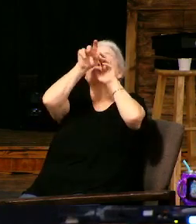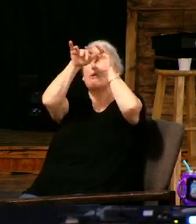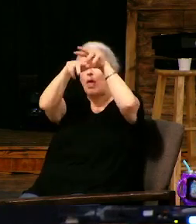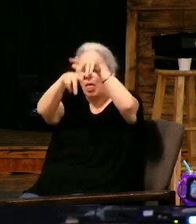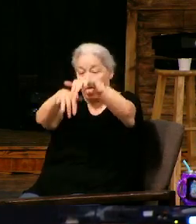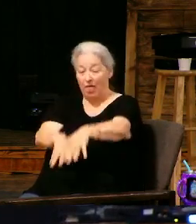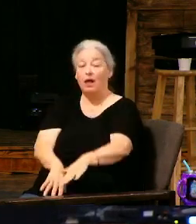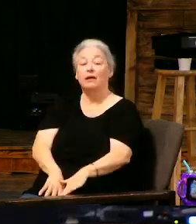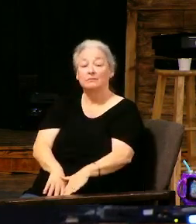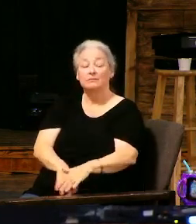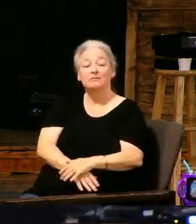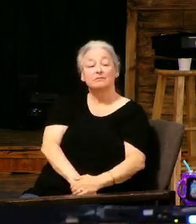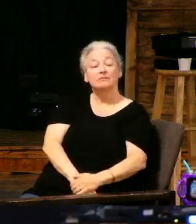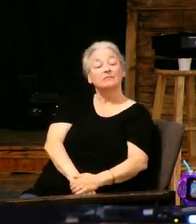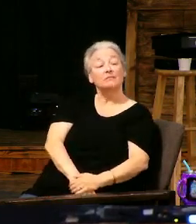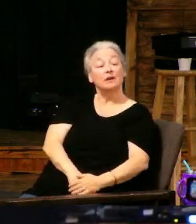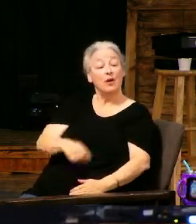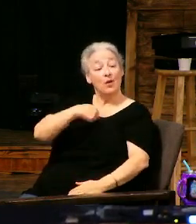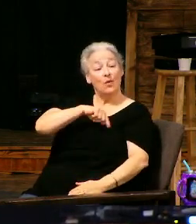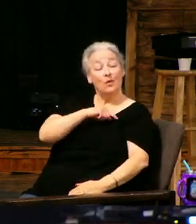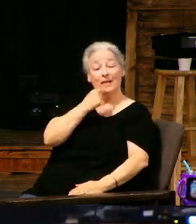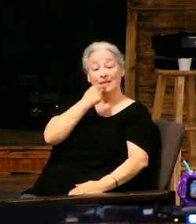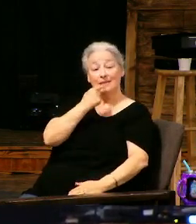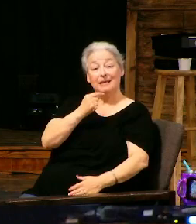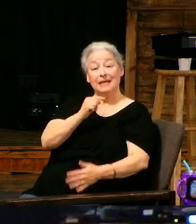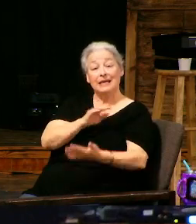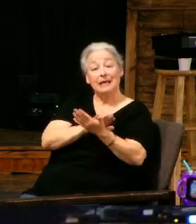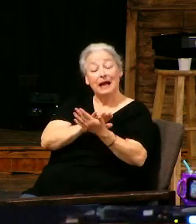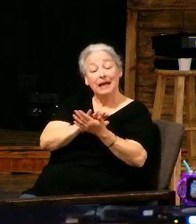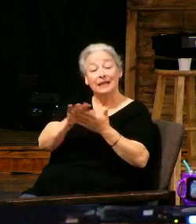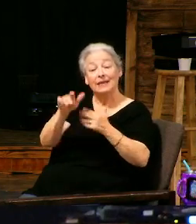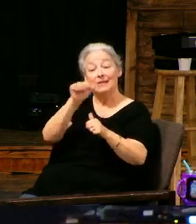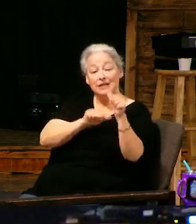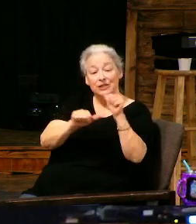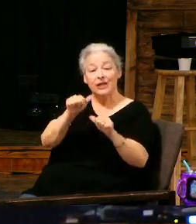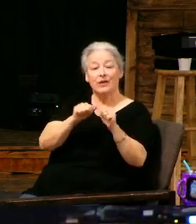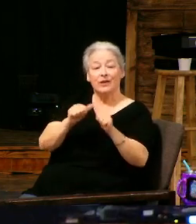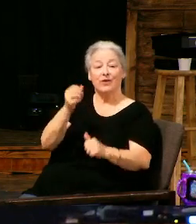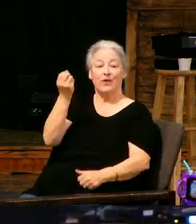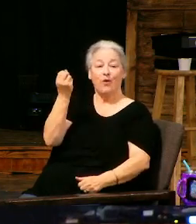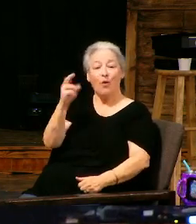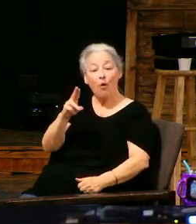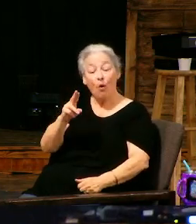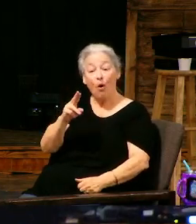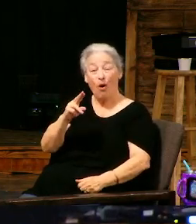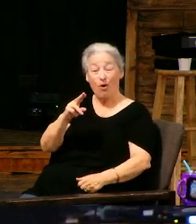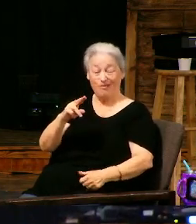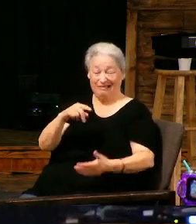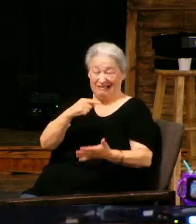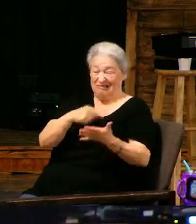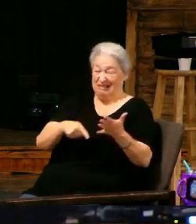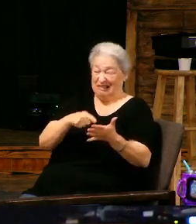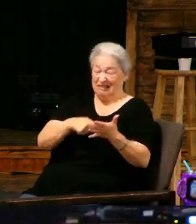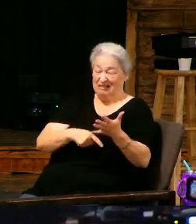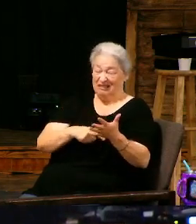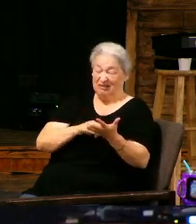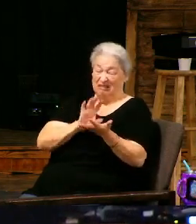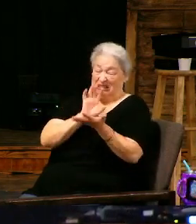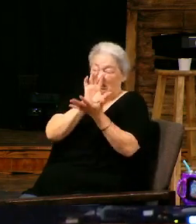we speak kindly of one another? Are we critical of one another? Do we backbite?